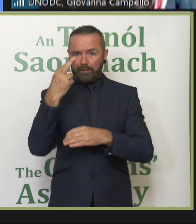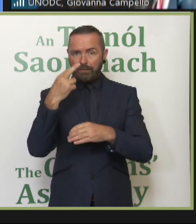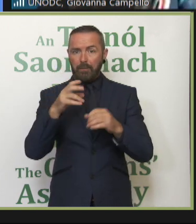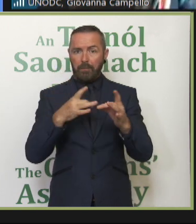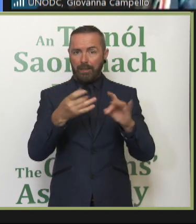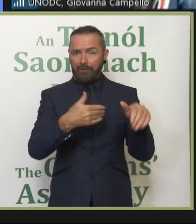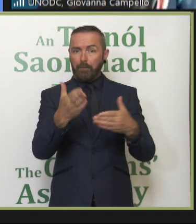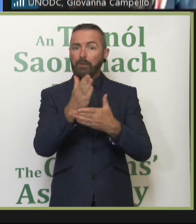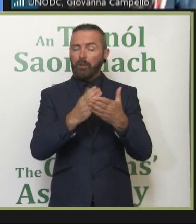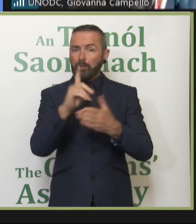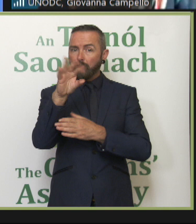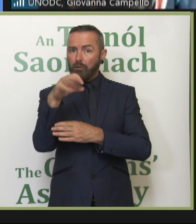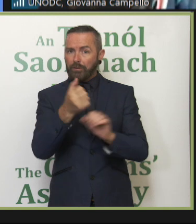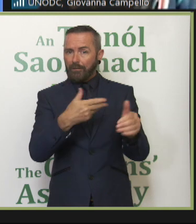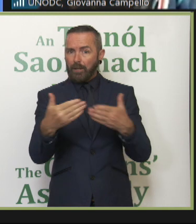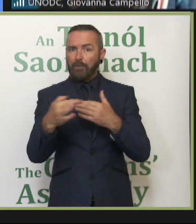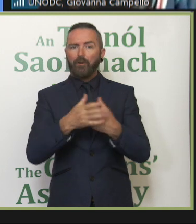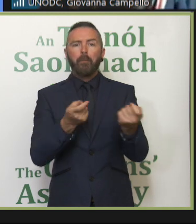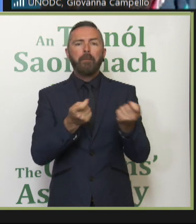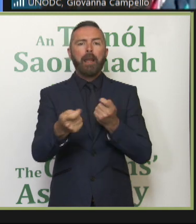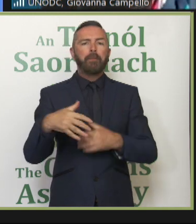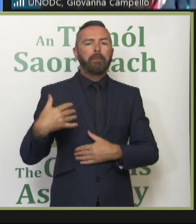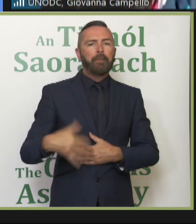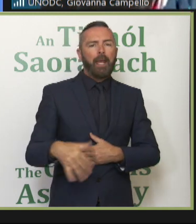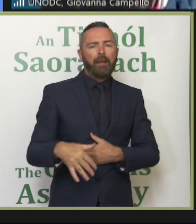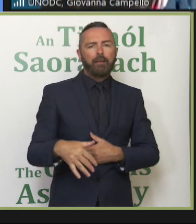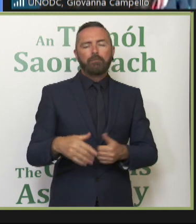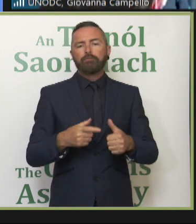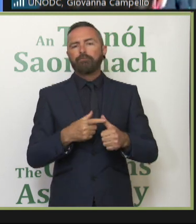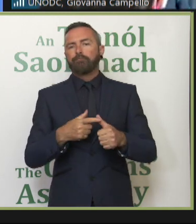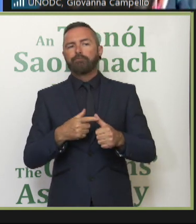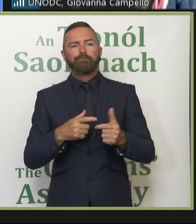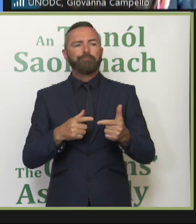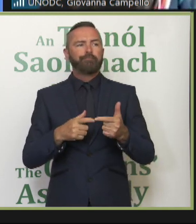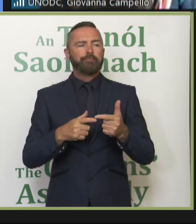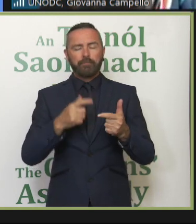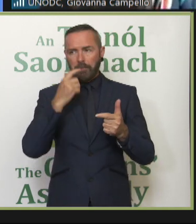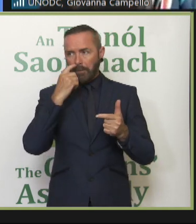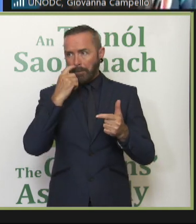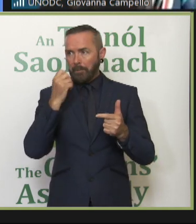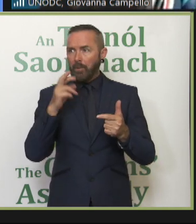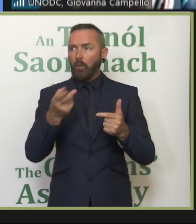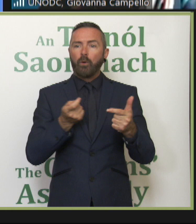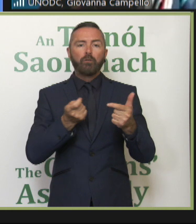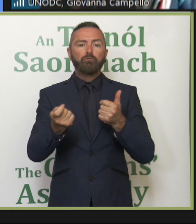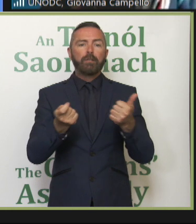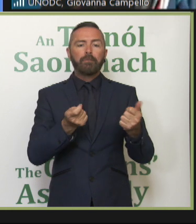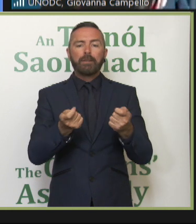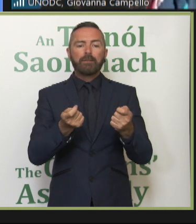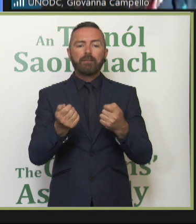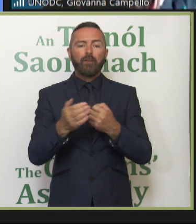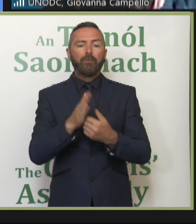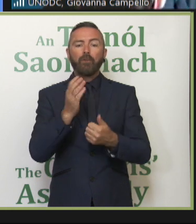Think just about the management of pain or the treatment of mental health